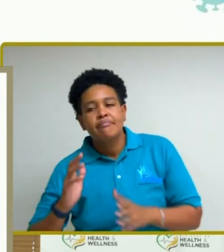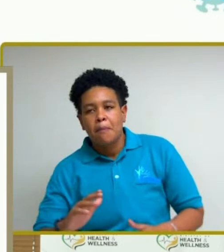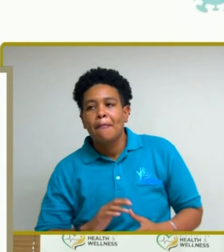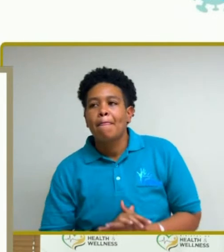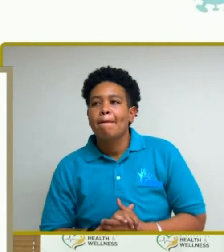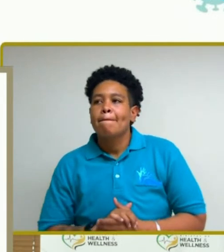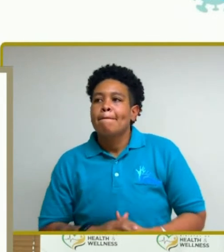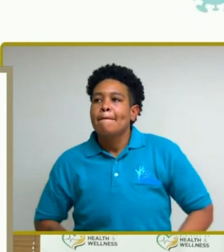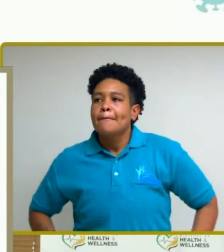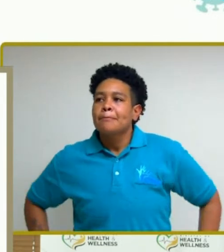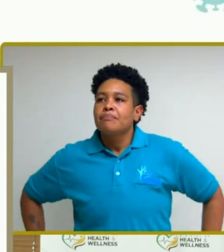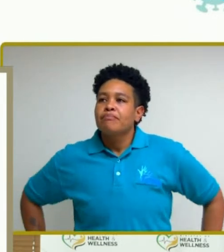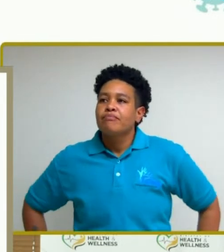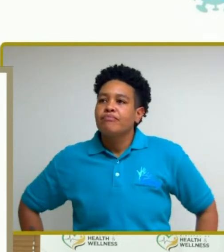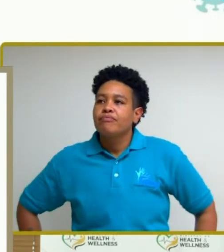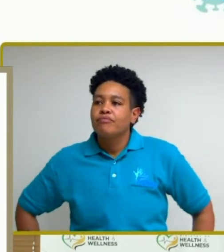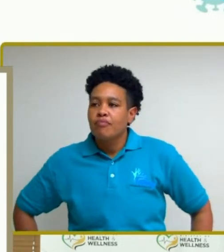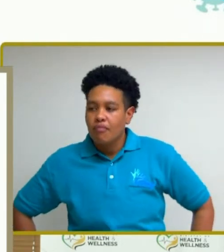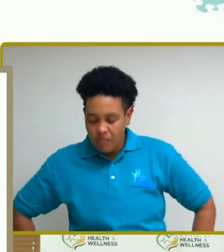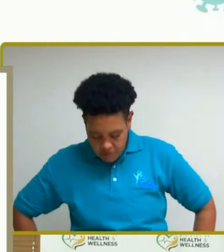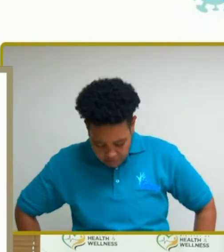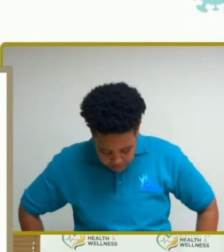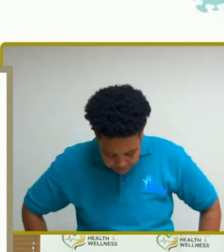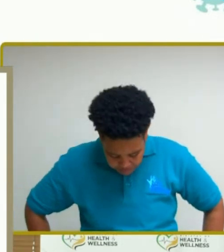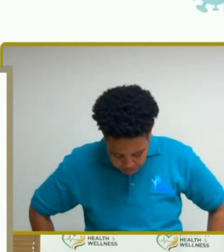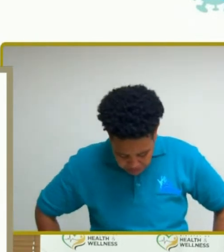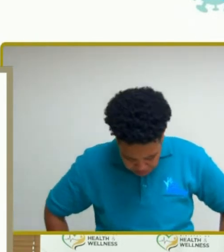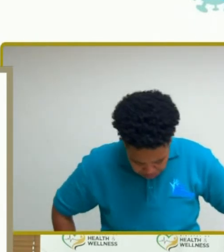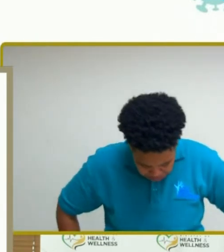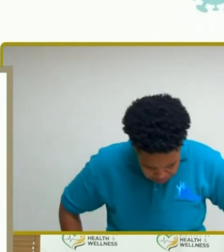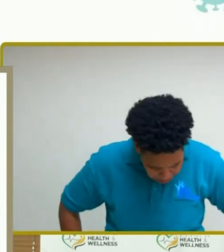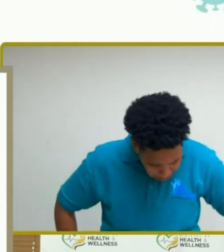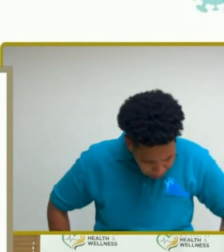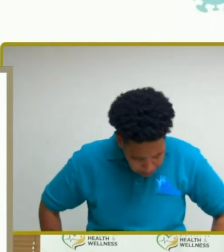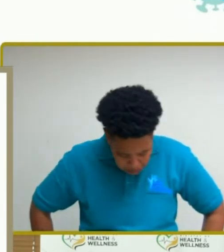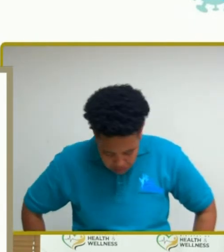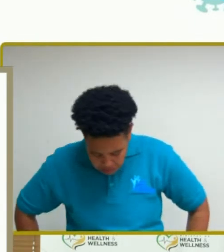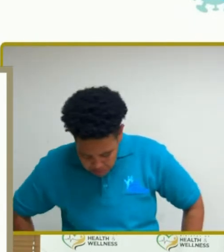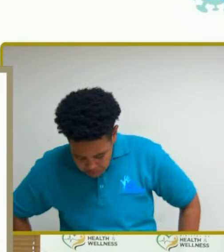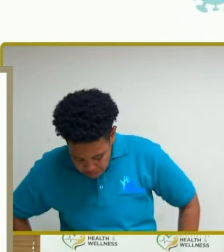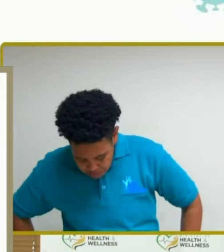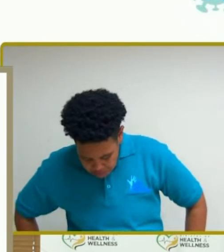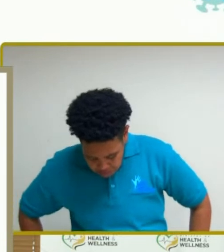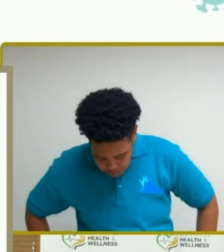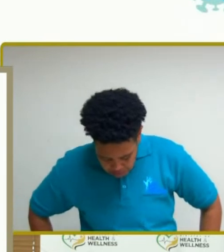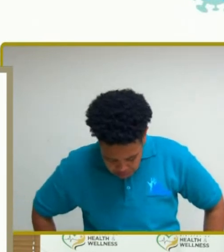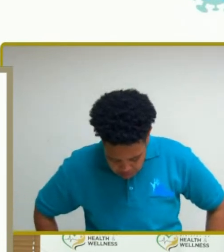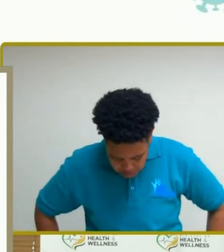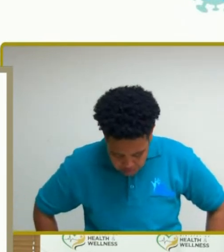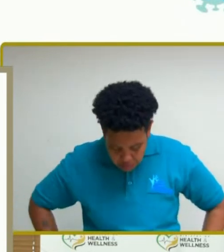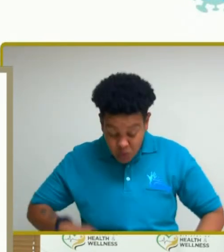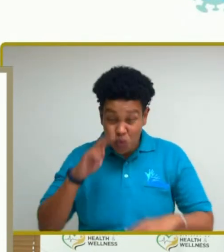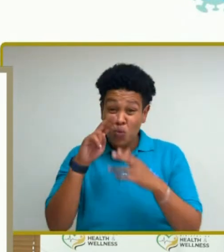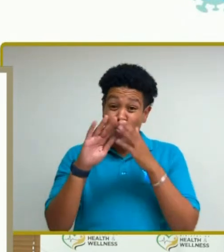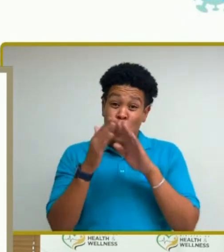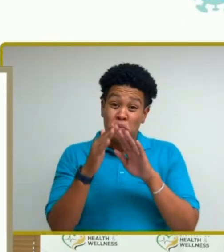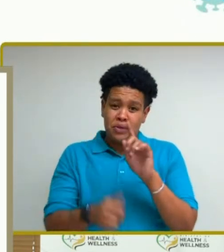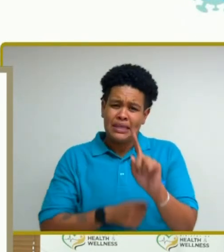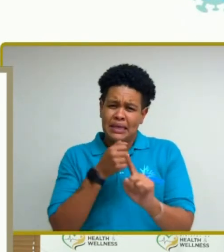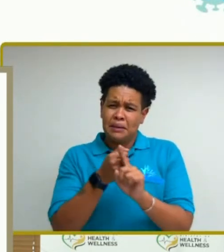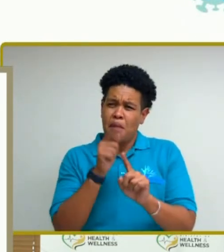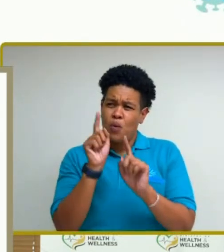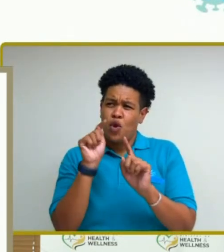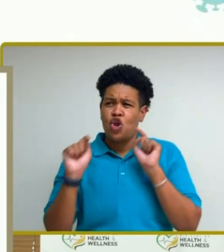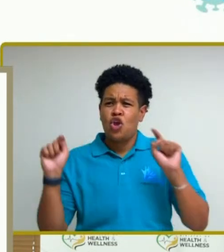Next slide. And essentially, when we look at the communities that are affected over the last 2 weeks, we will see that